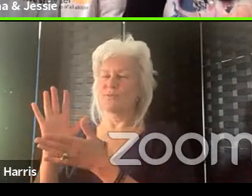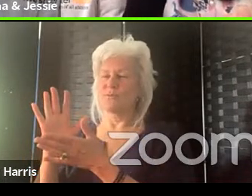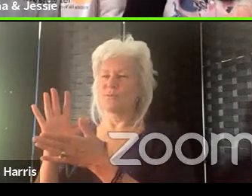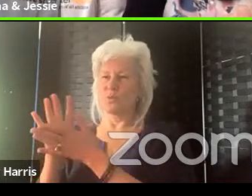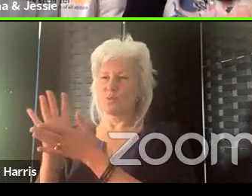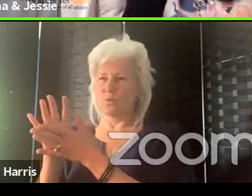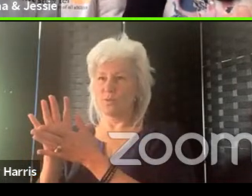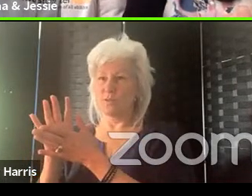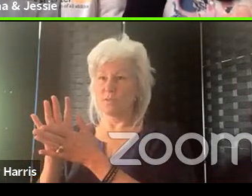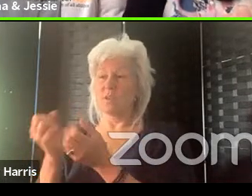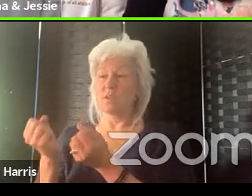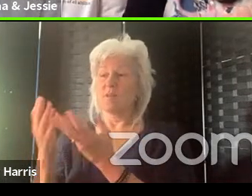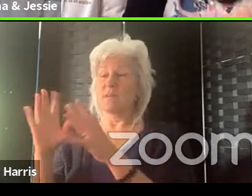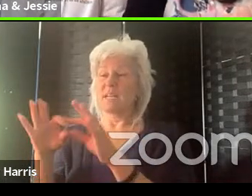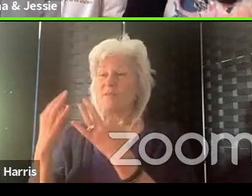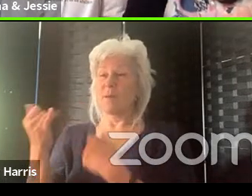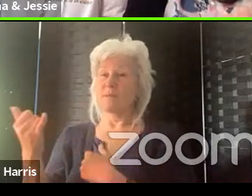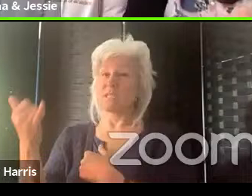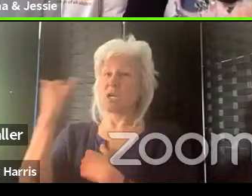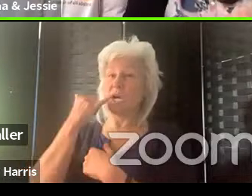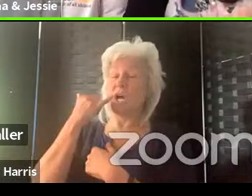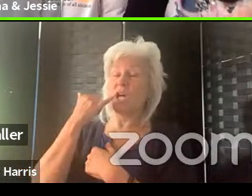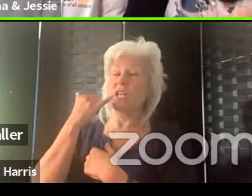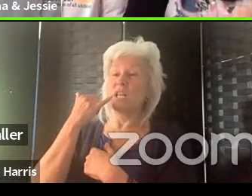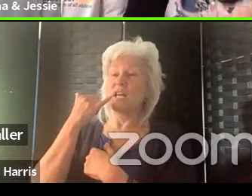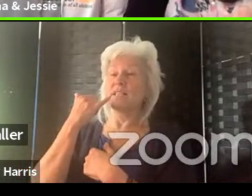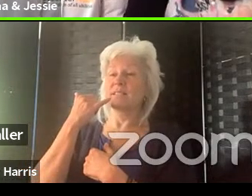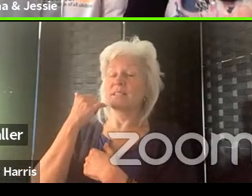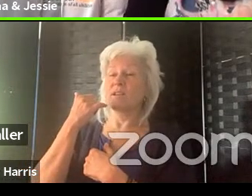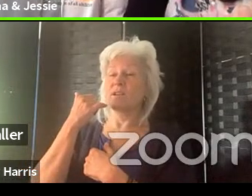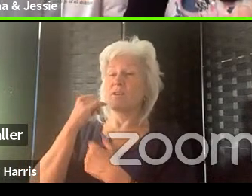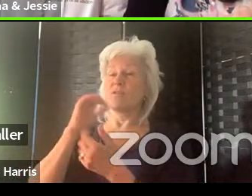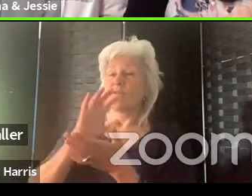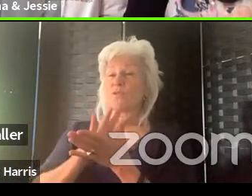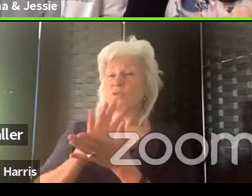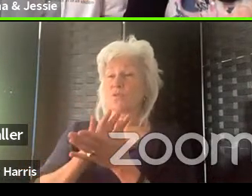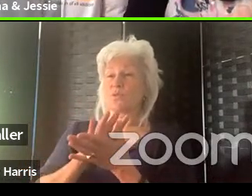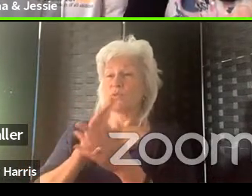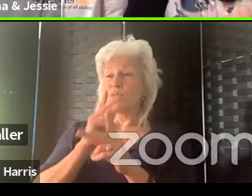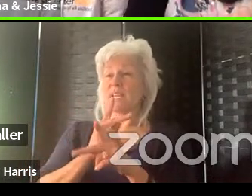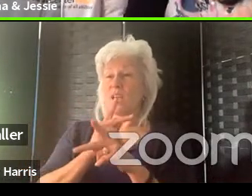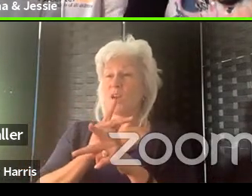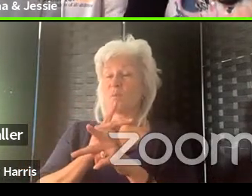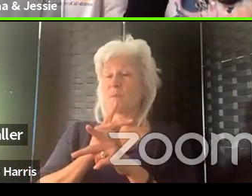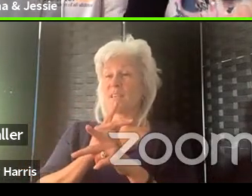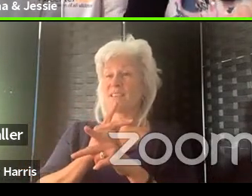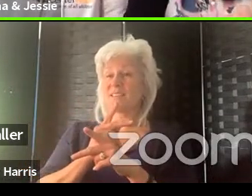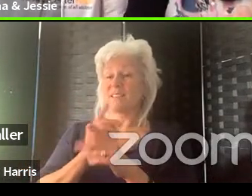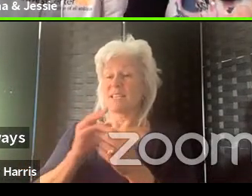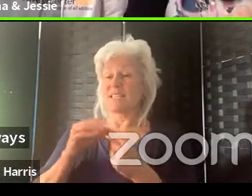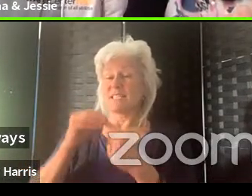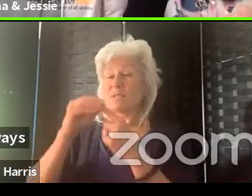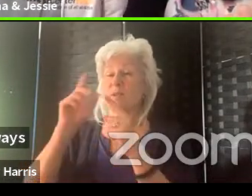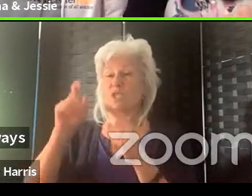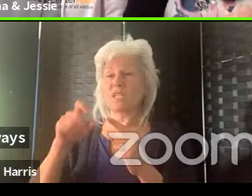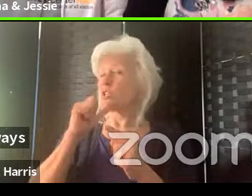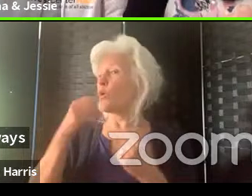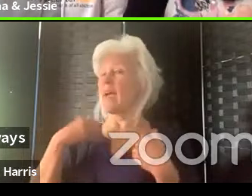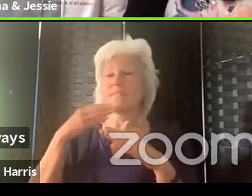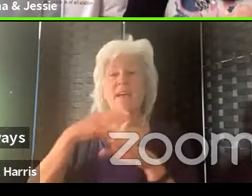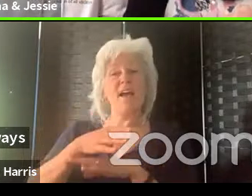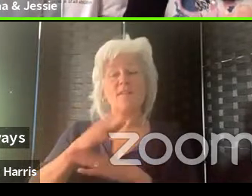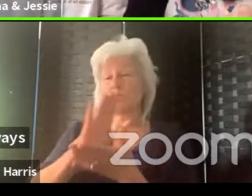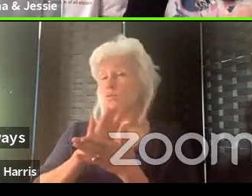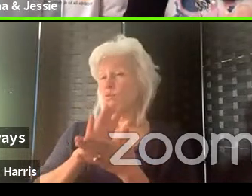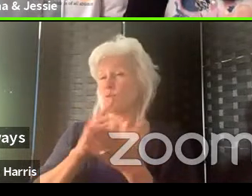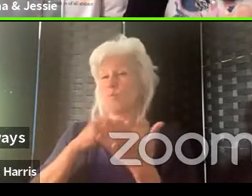school-age care because special needs kids have less after-school opportunities and programs that can meet their needs. And